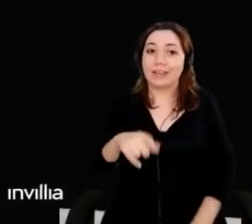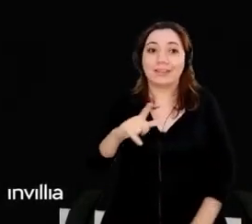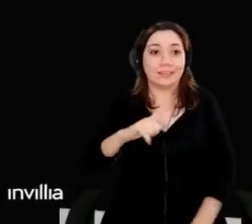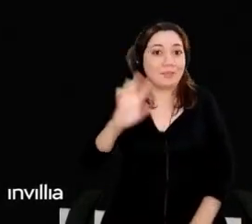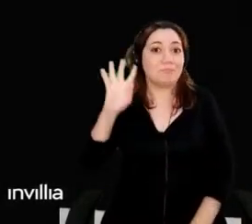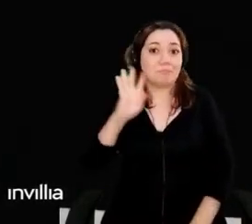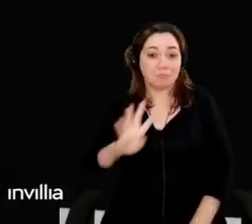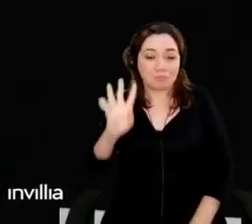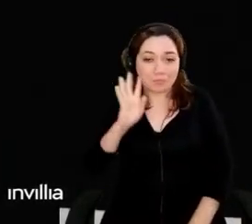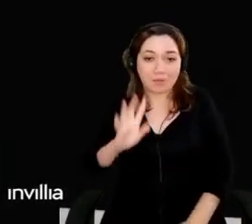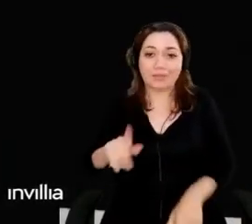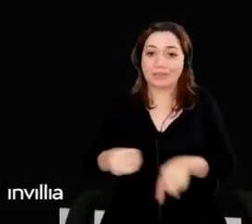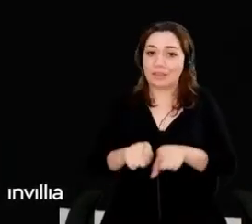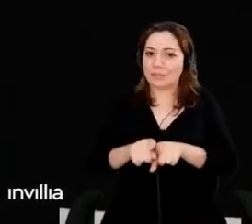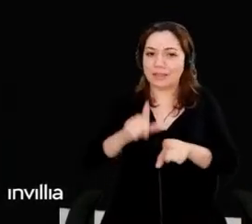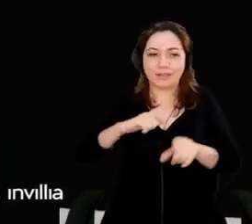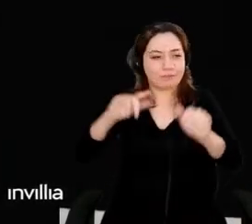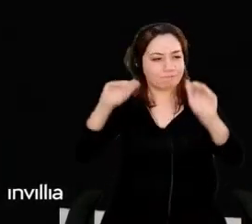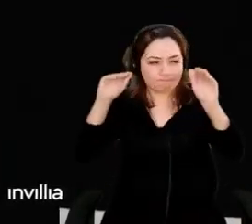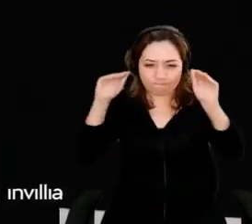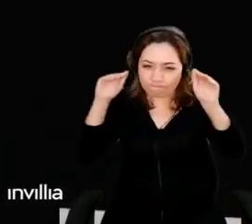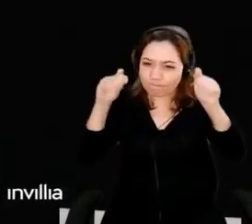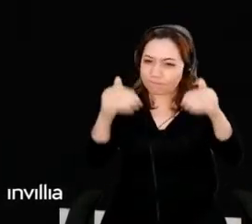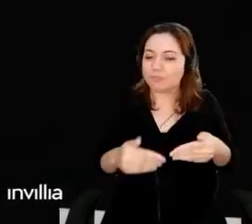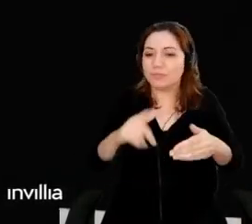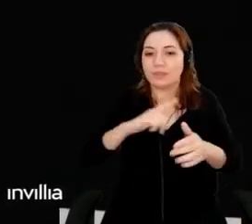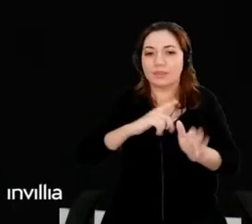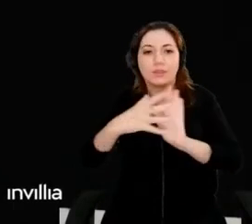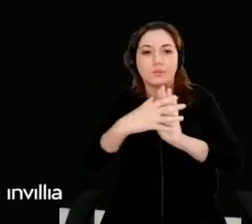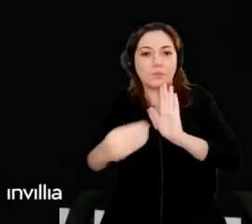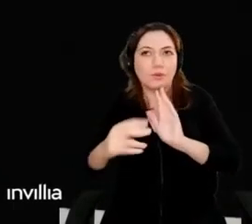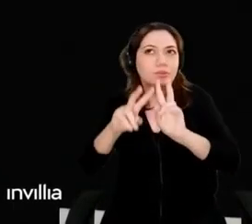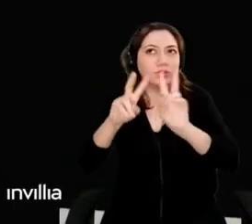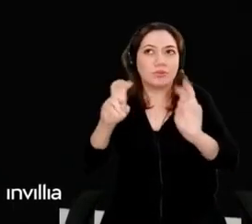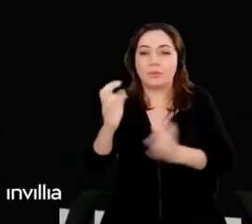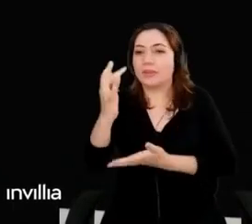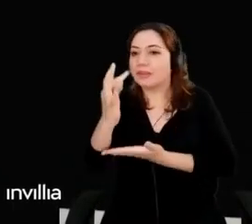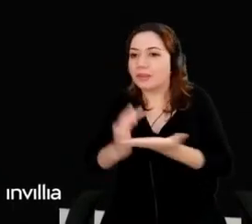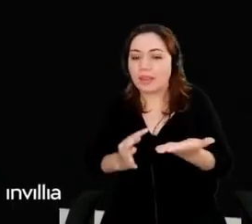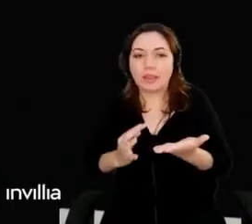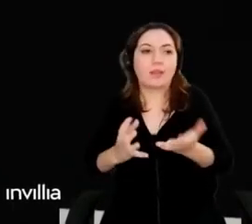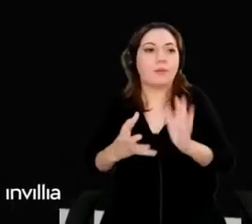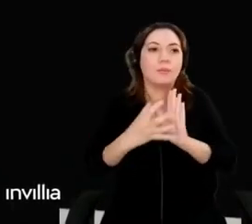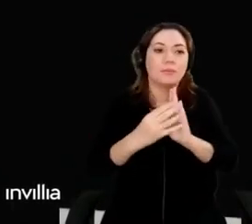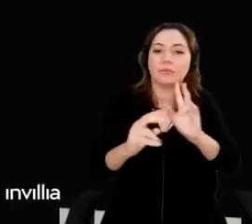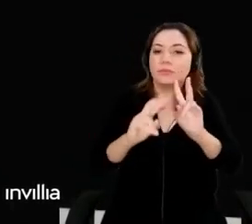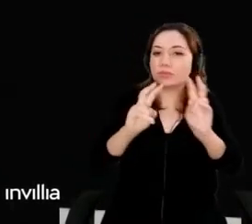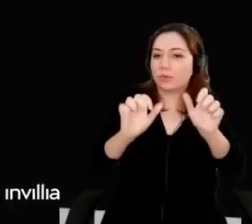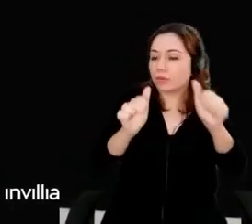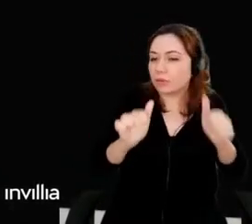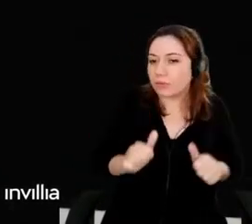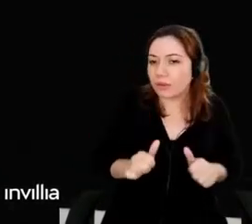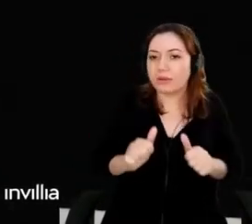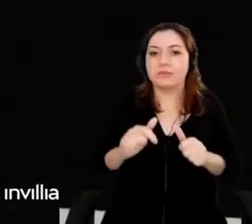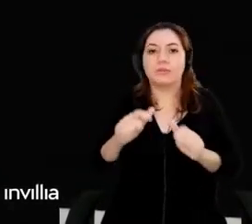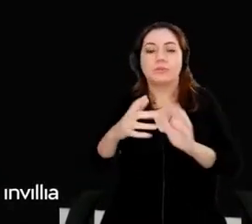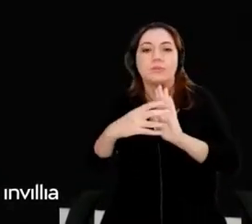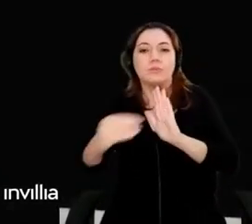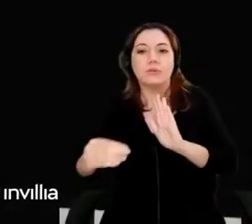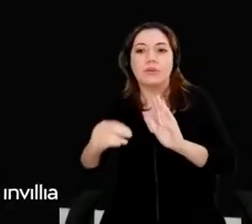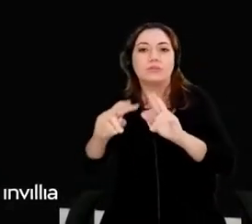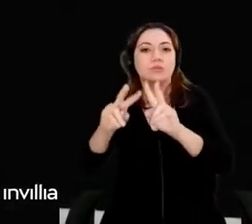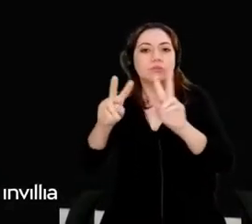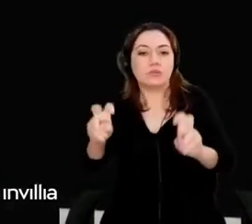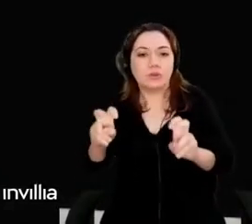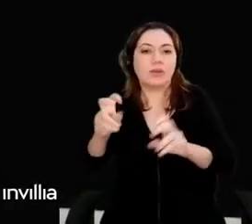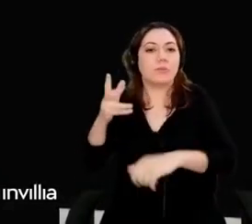specialized ones. There's models for text, there's models for images, there's models for videos. And when we see them, we're like a